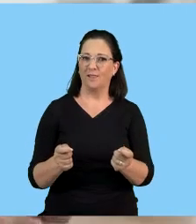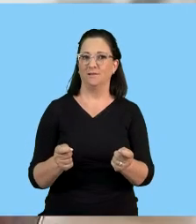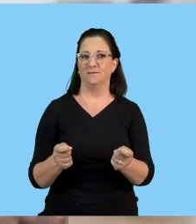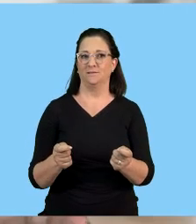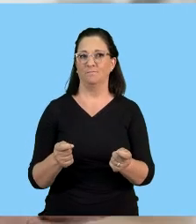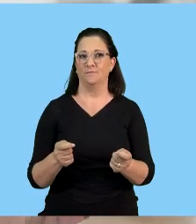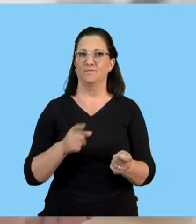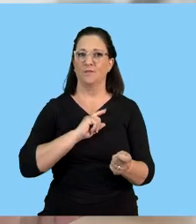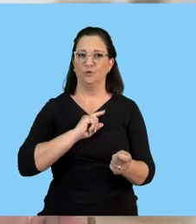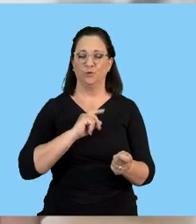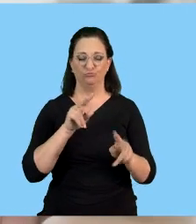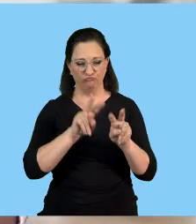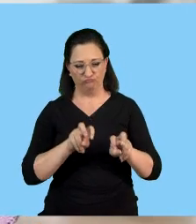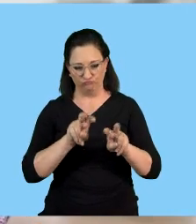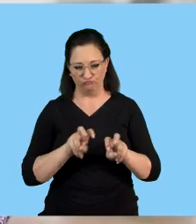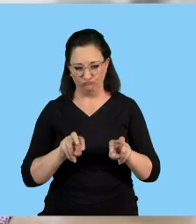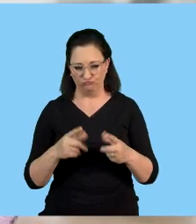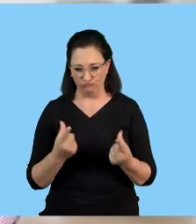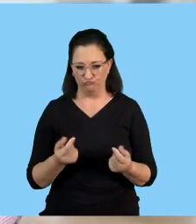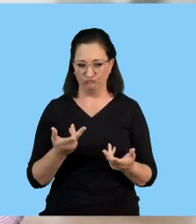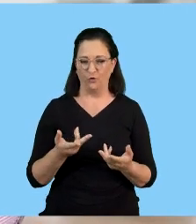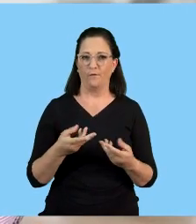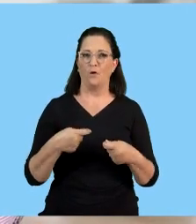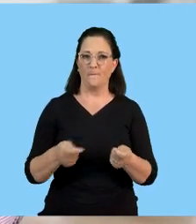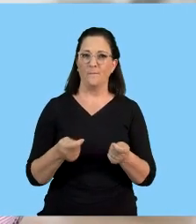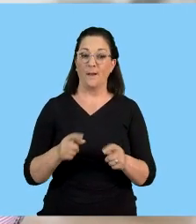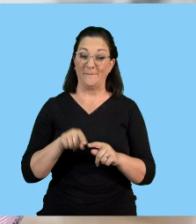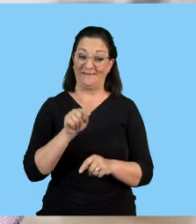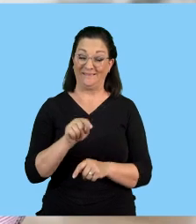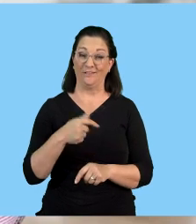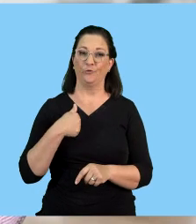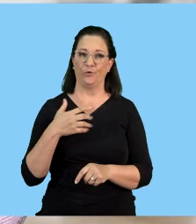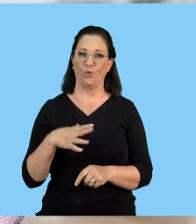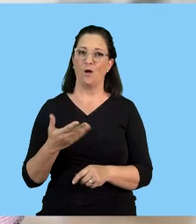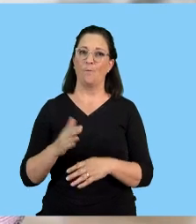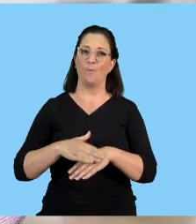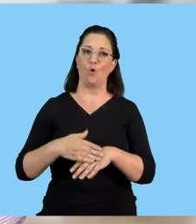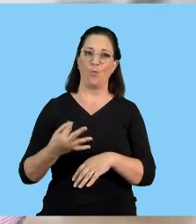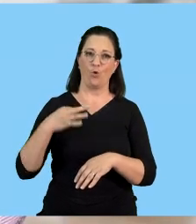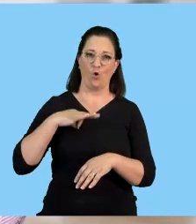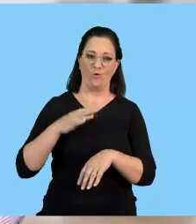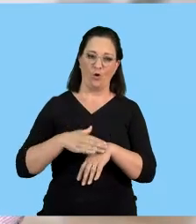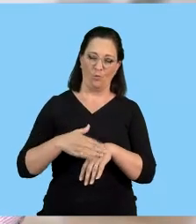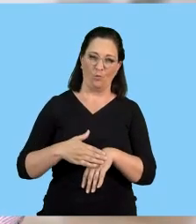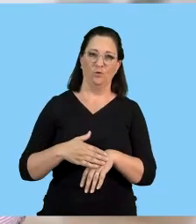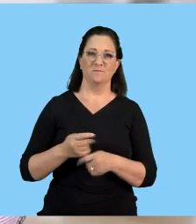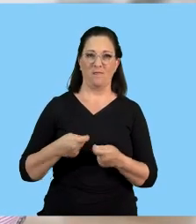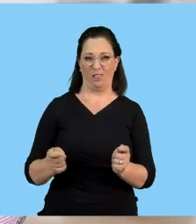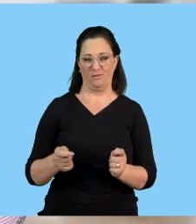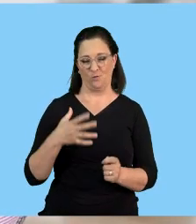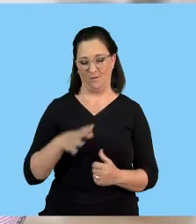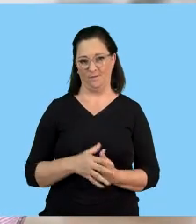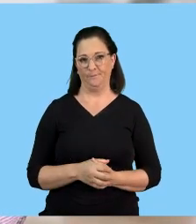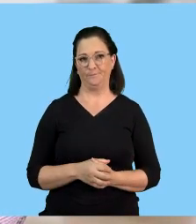like I say. So we're going to do our market research and see how we're going to do that. But we want to make more profit or more income, more sales,